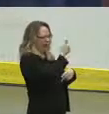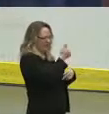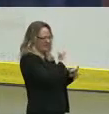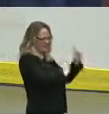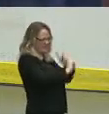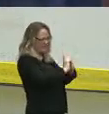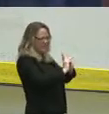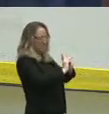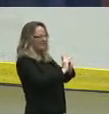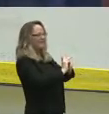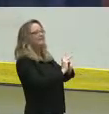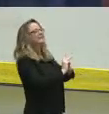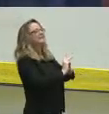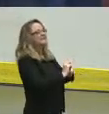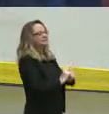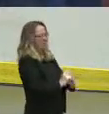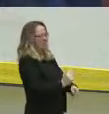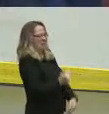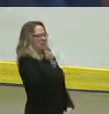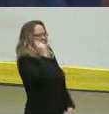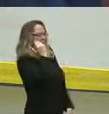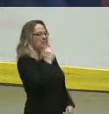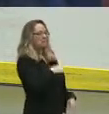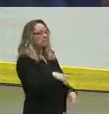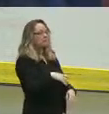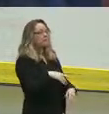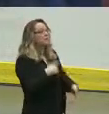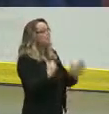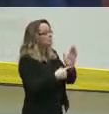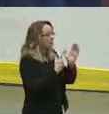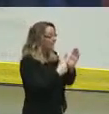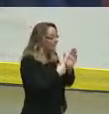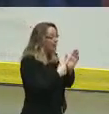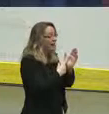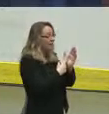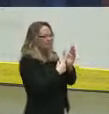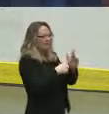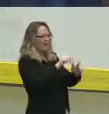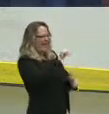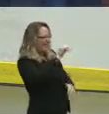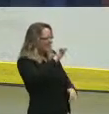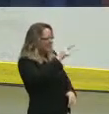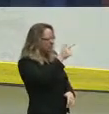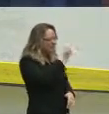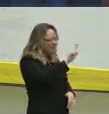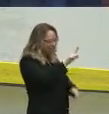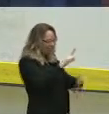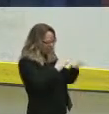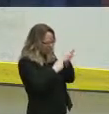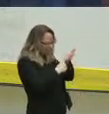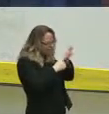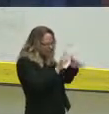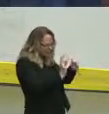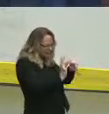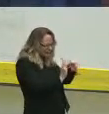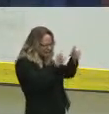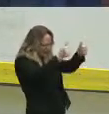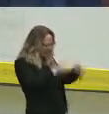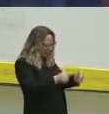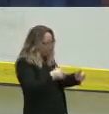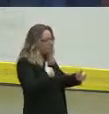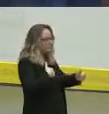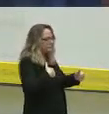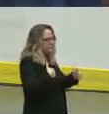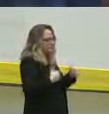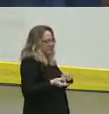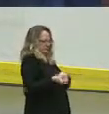that. A couple of us learned how to post our angel discussions 1 minute before the cutoff at 11:59. And how to blatantly tell your professors you